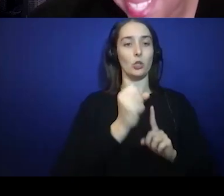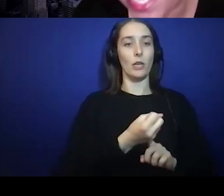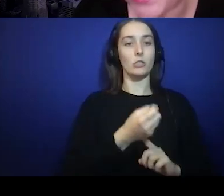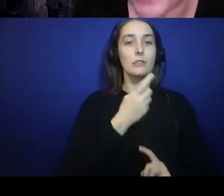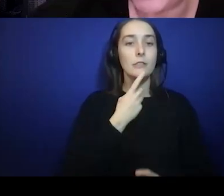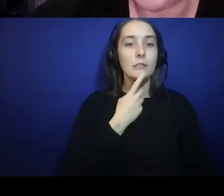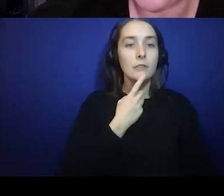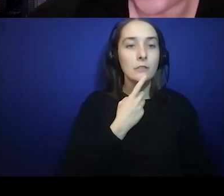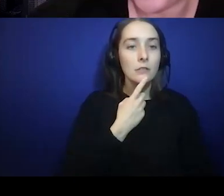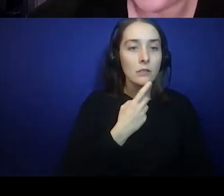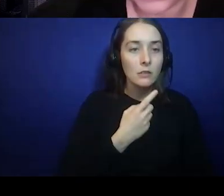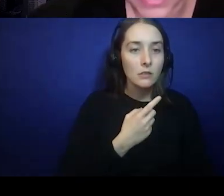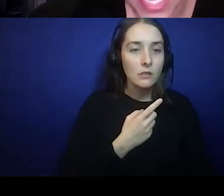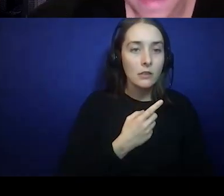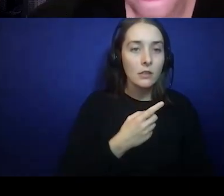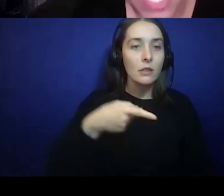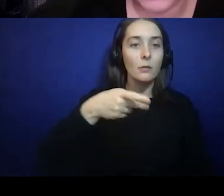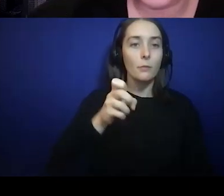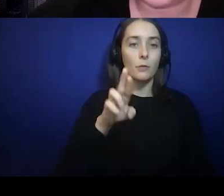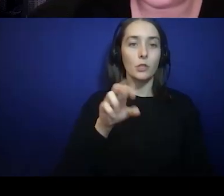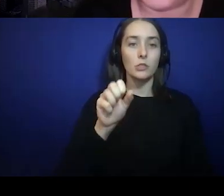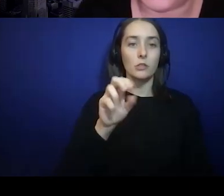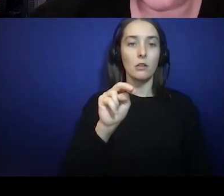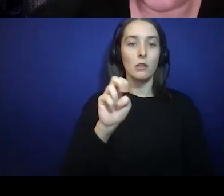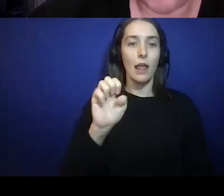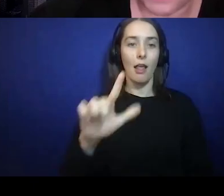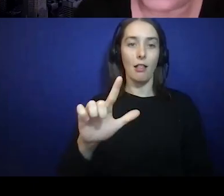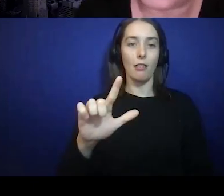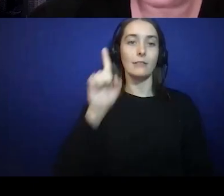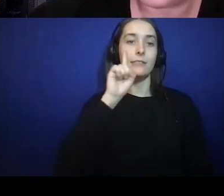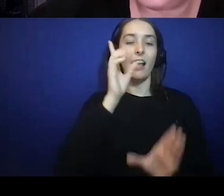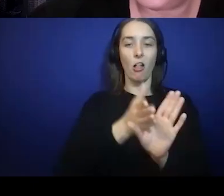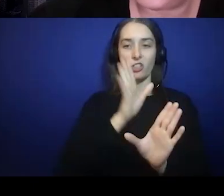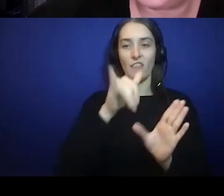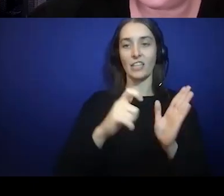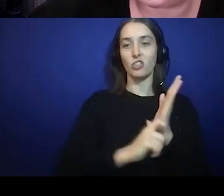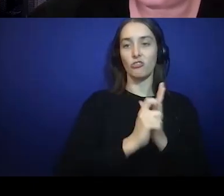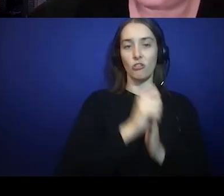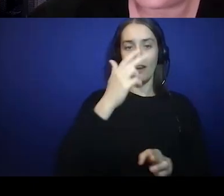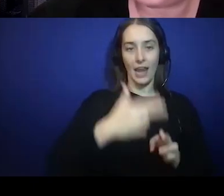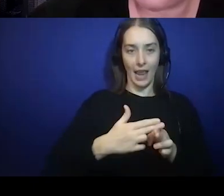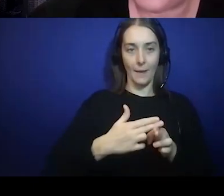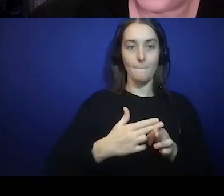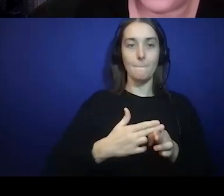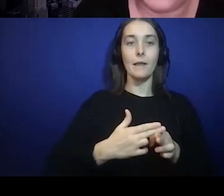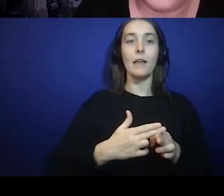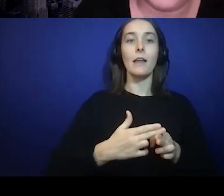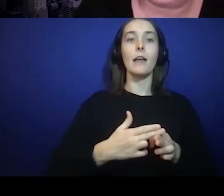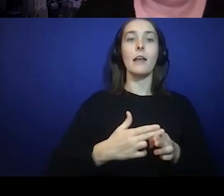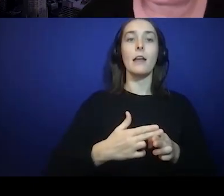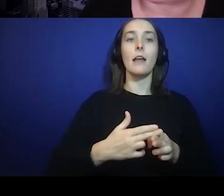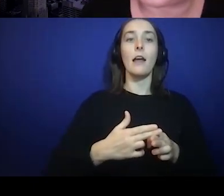personnel psychology is the journal name, and the journal article name is linked in as a new selection